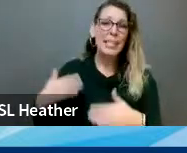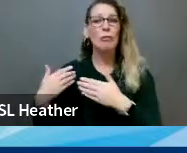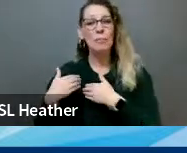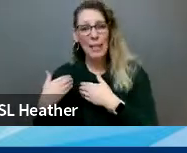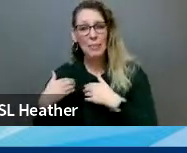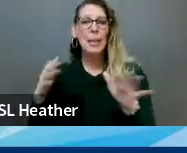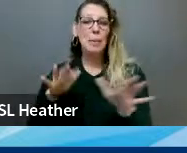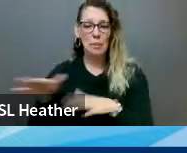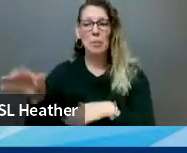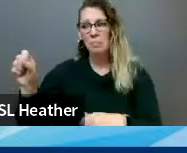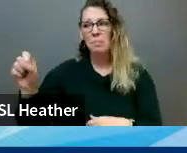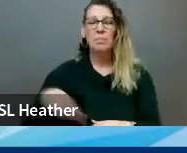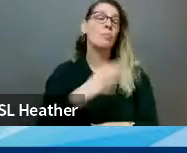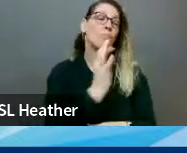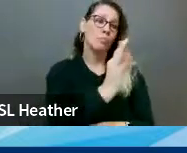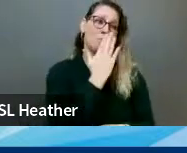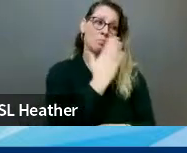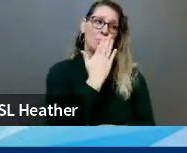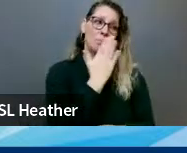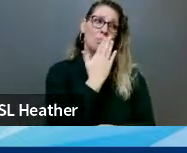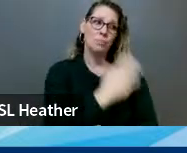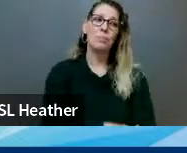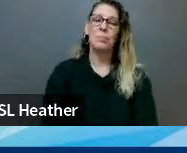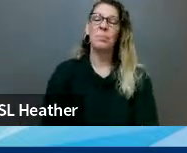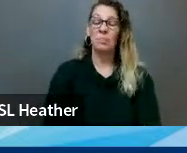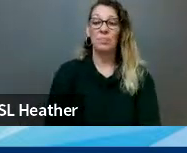Yep. Okay, thank you. Thank you.